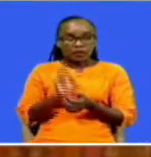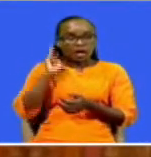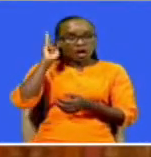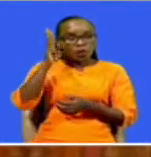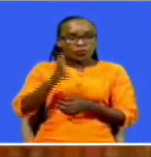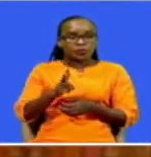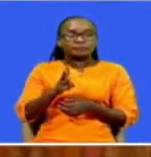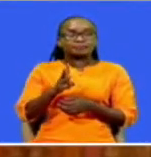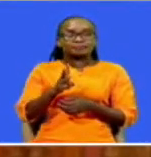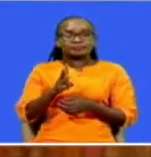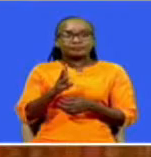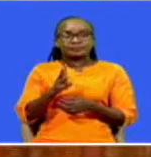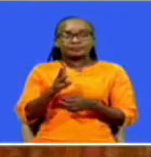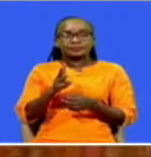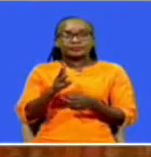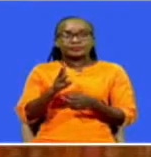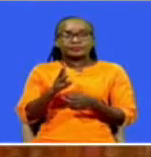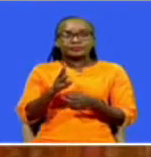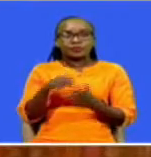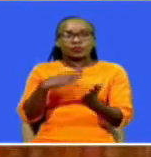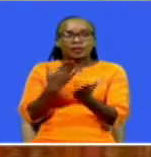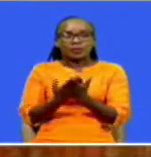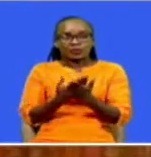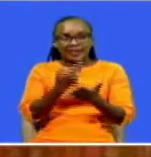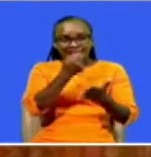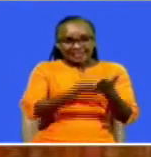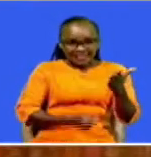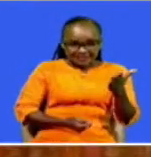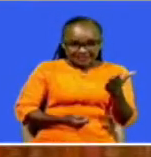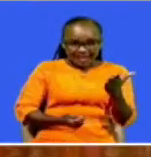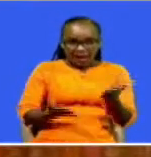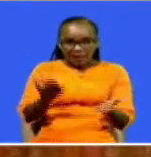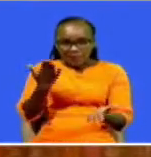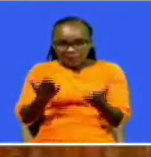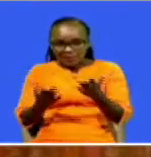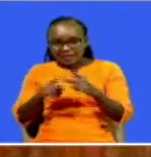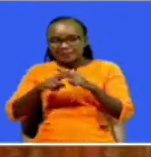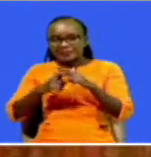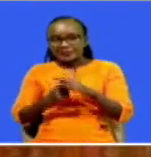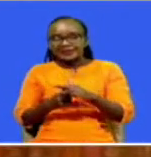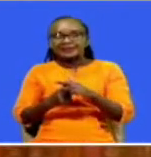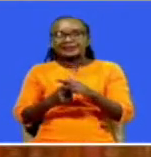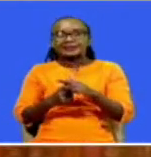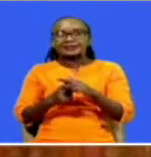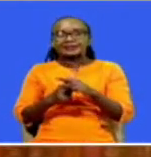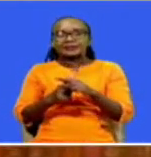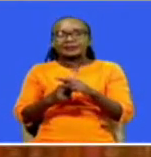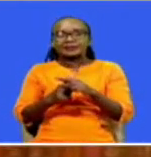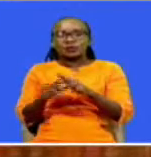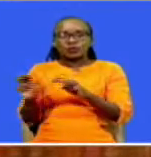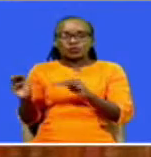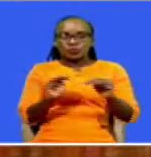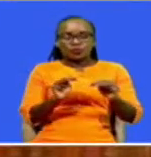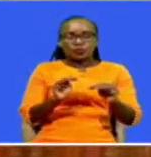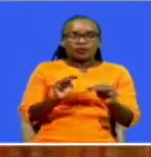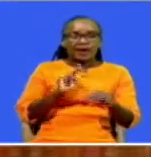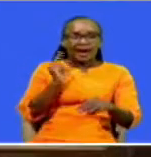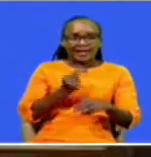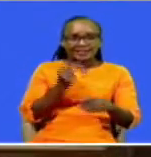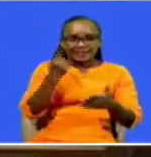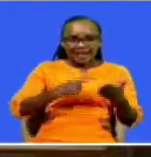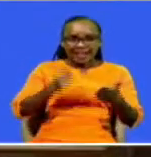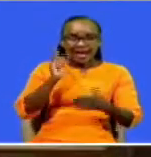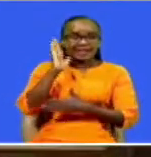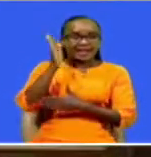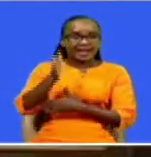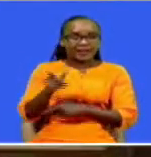be proposing tax measures that begin to move us in the right direction.